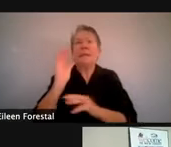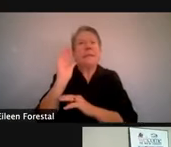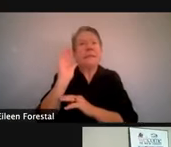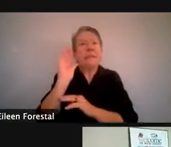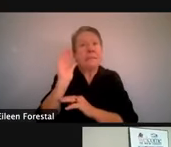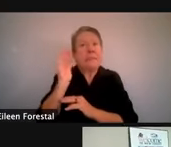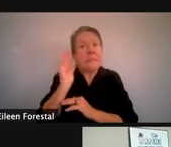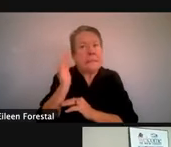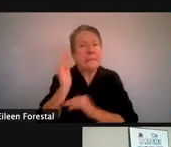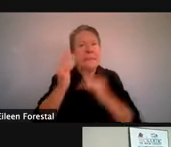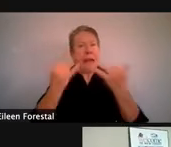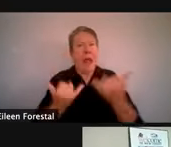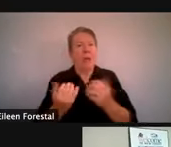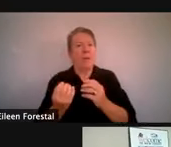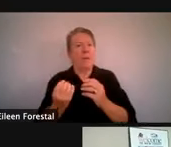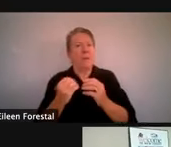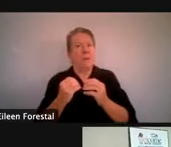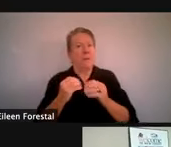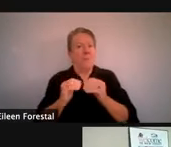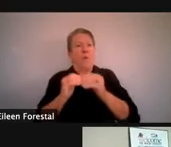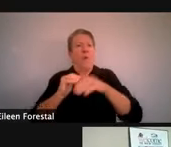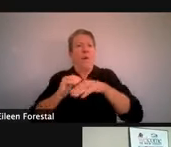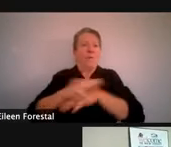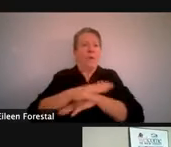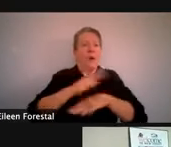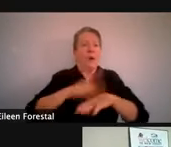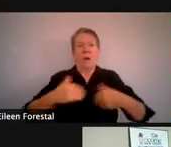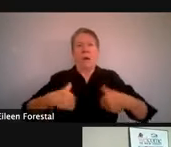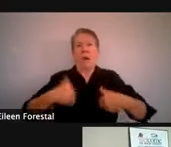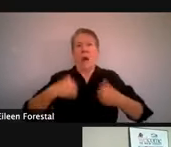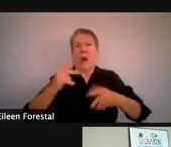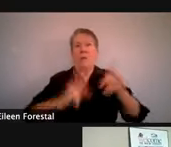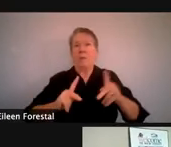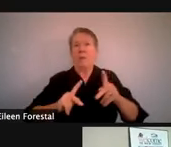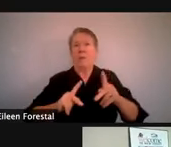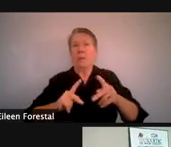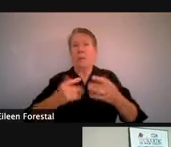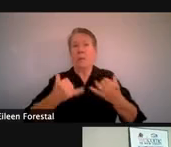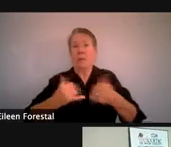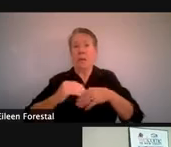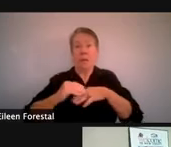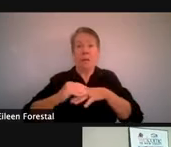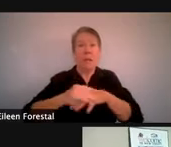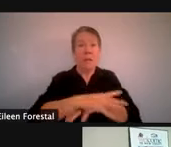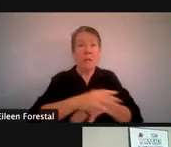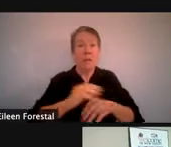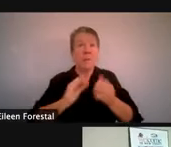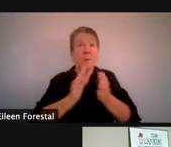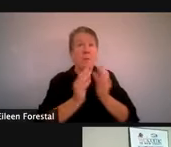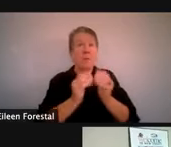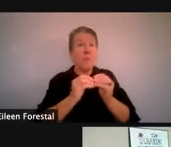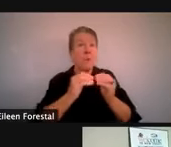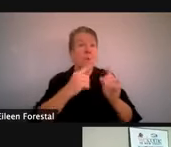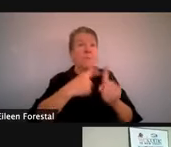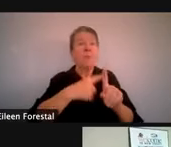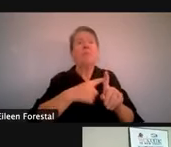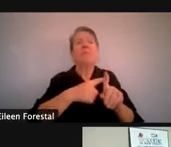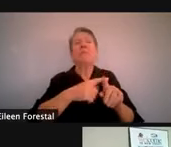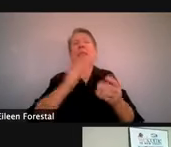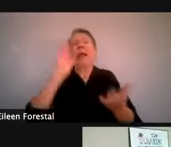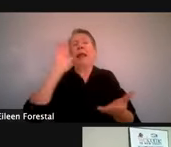Judy and Tina, would contribute to a lower, not surprisingly, to a lower death toll. Do we expect it to go up? I don't know how you